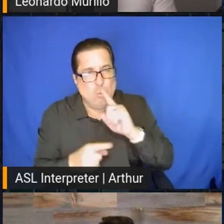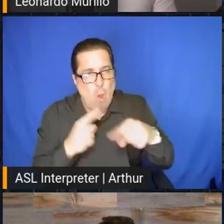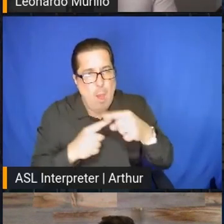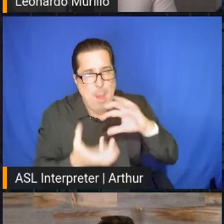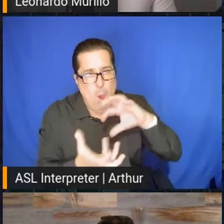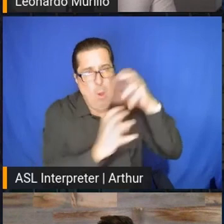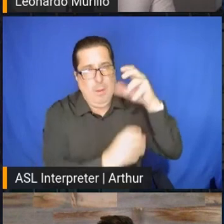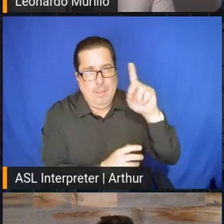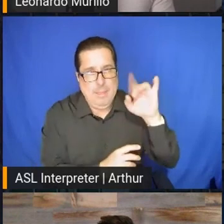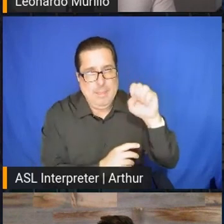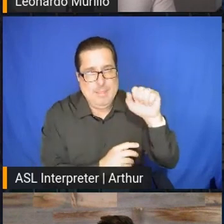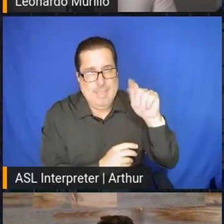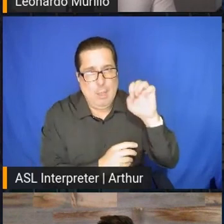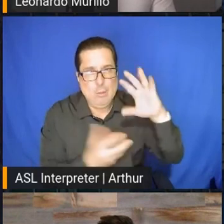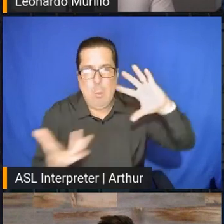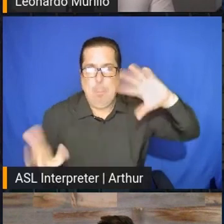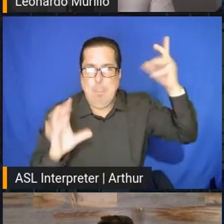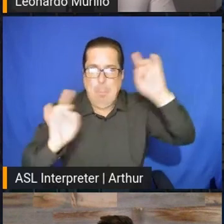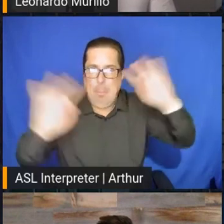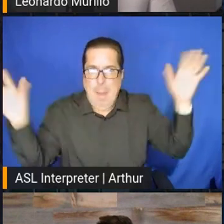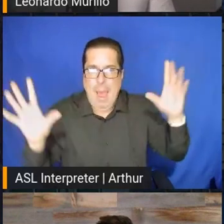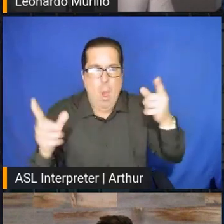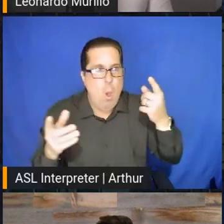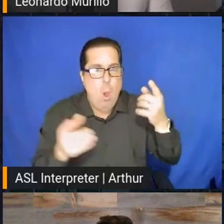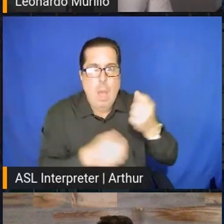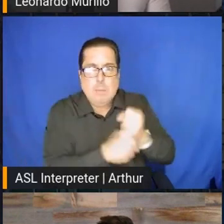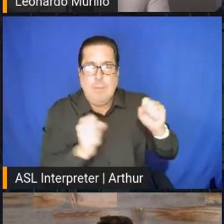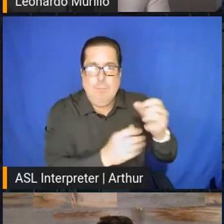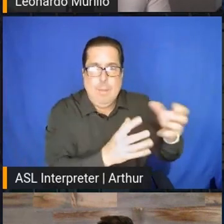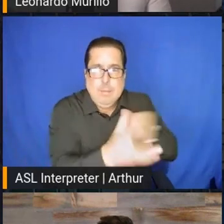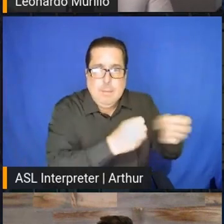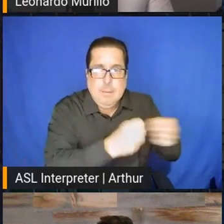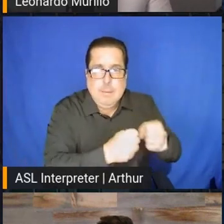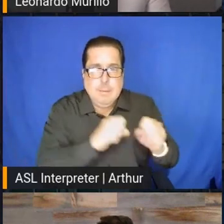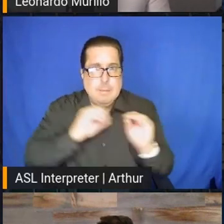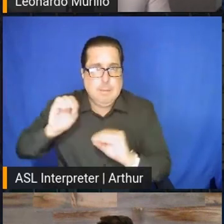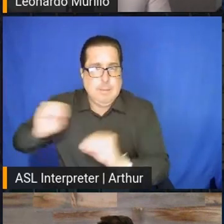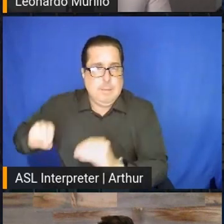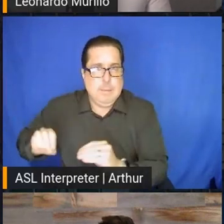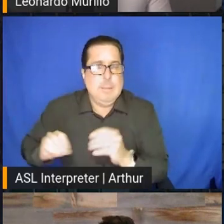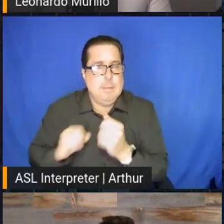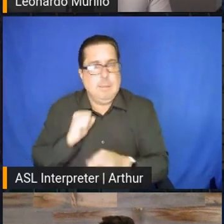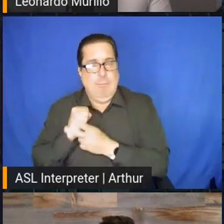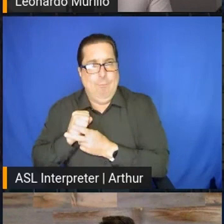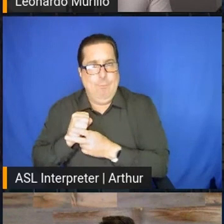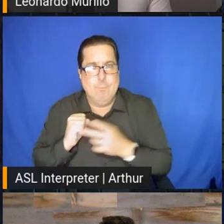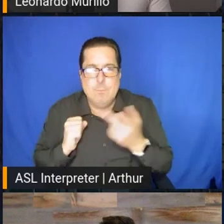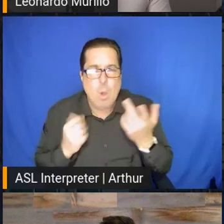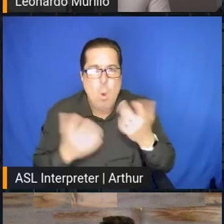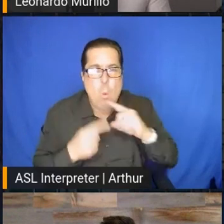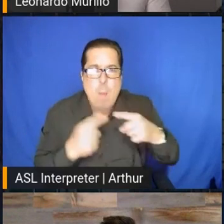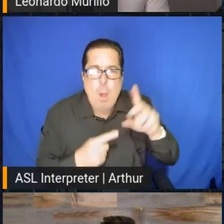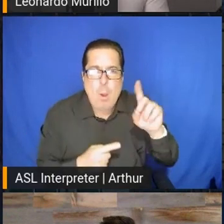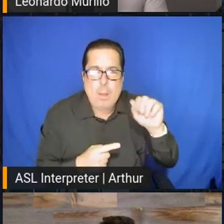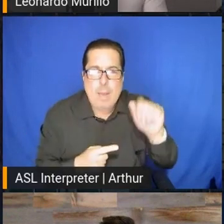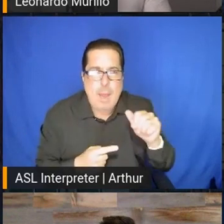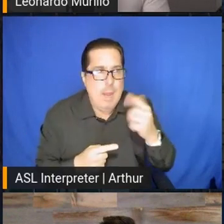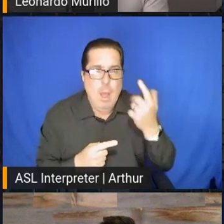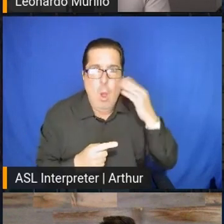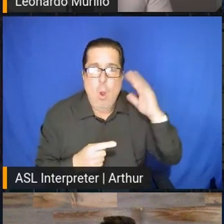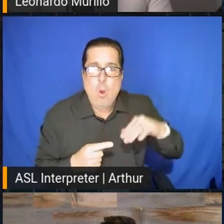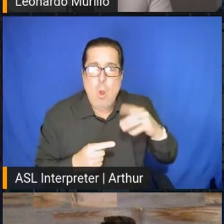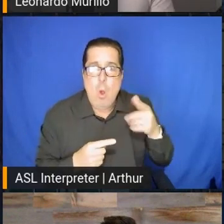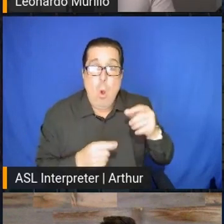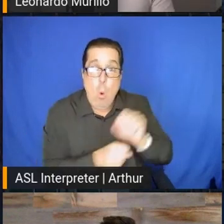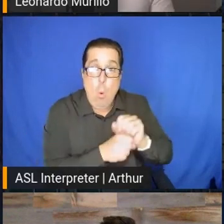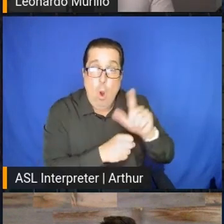recovery and high availability, but what about the data, right? Because it's a whole lot easier to move